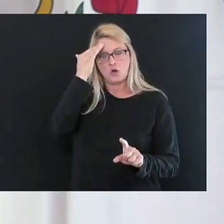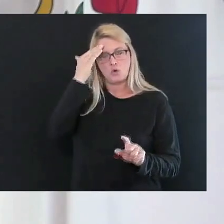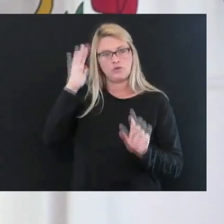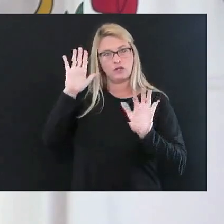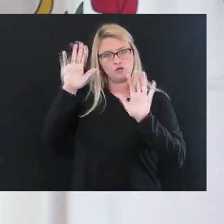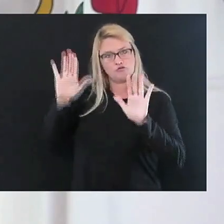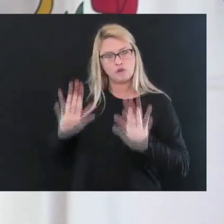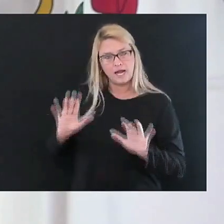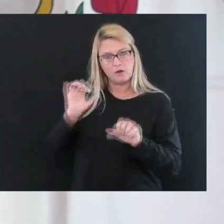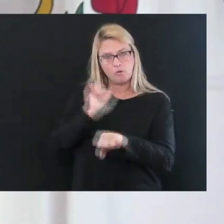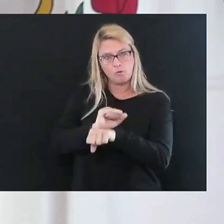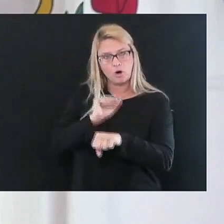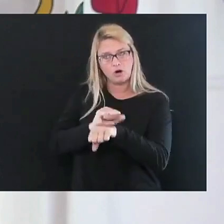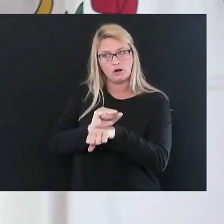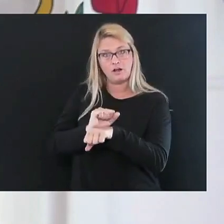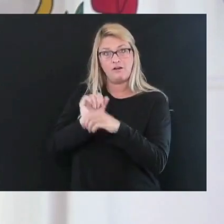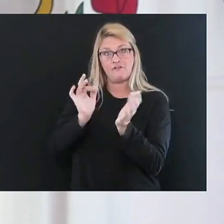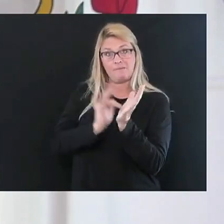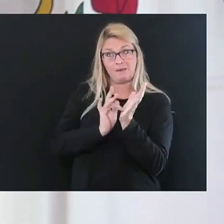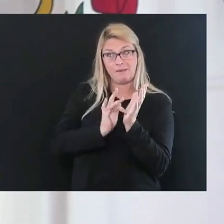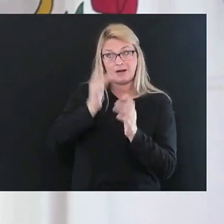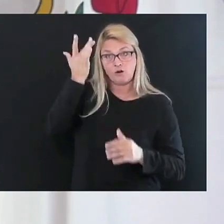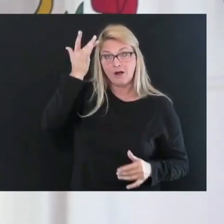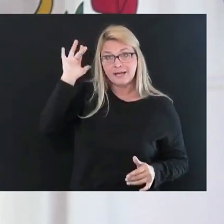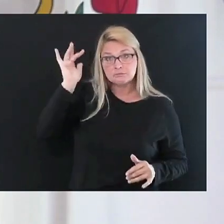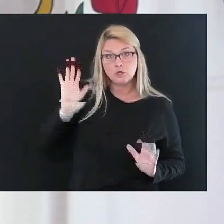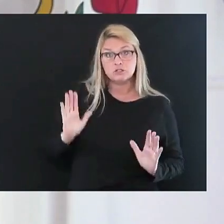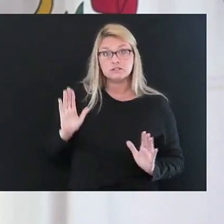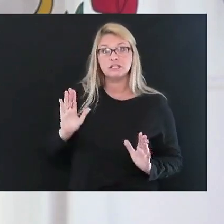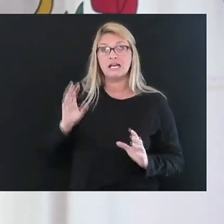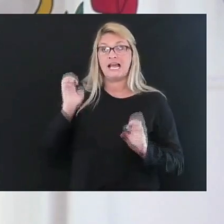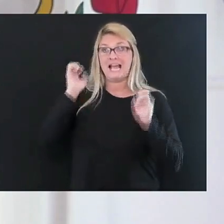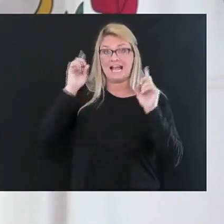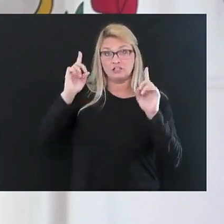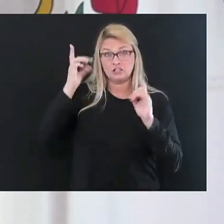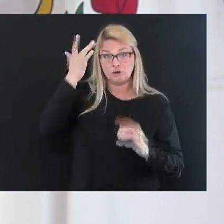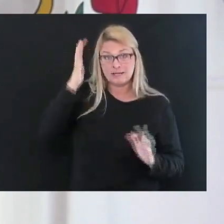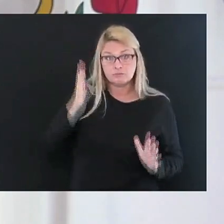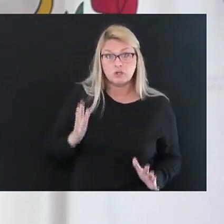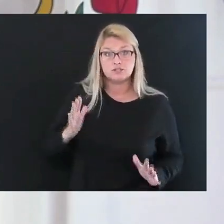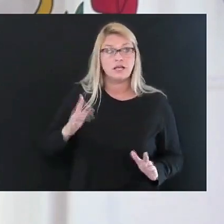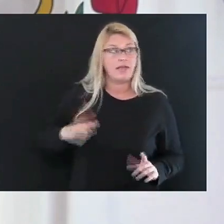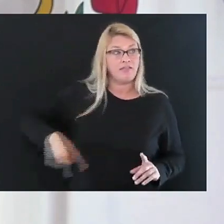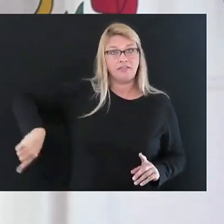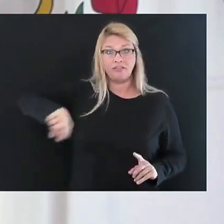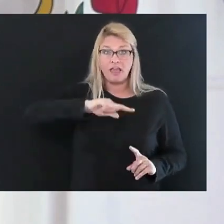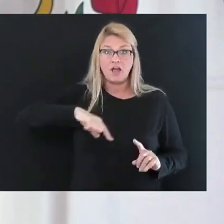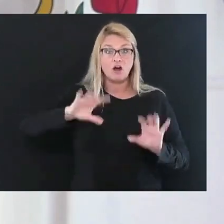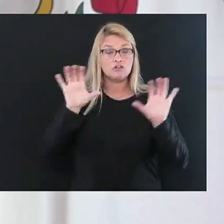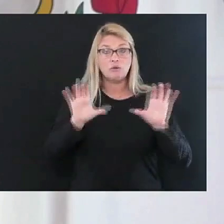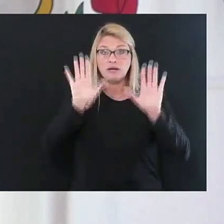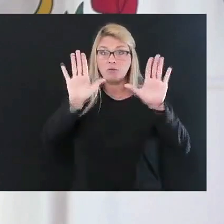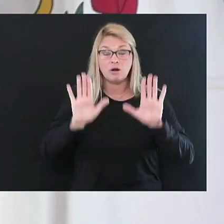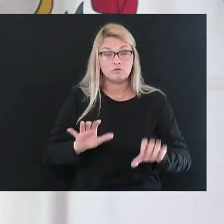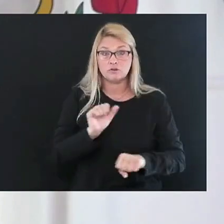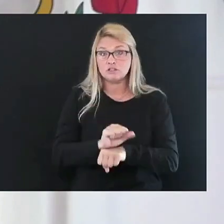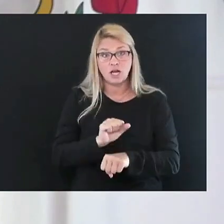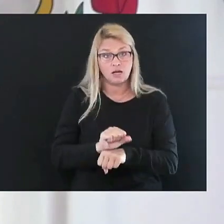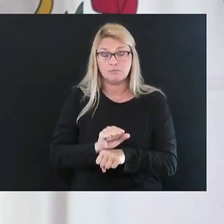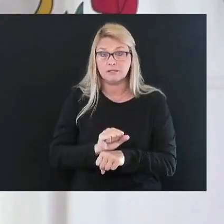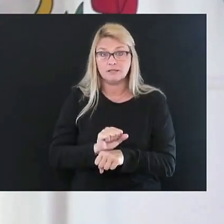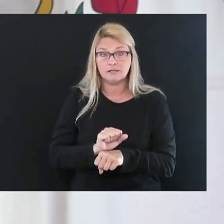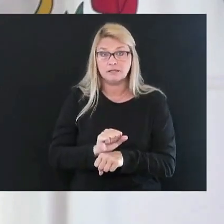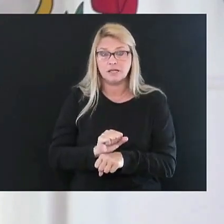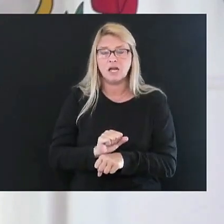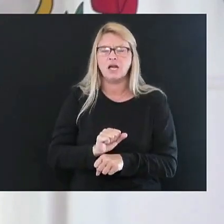medical experts and our education experts that are all doing. And they've done a heck of a job. Sure,